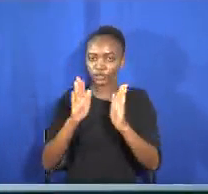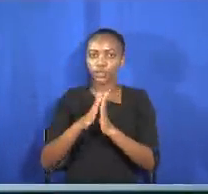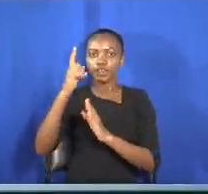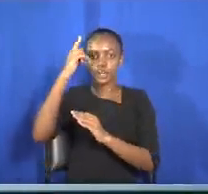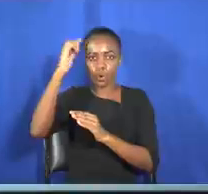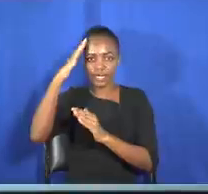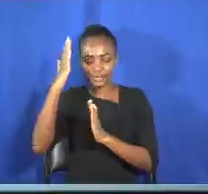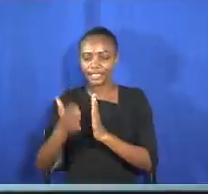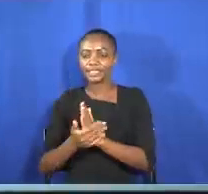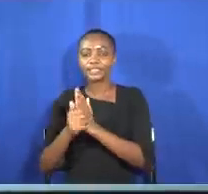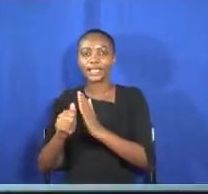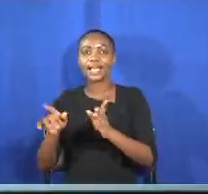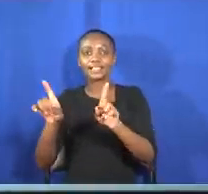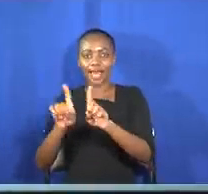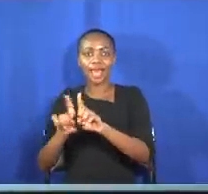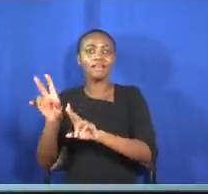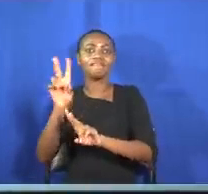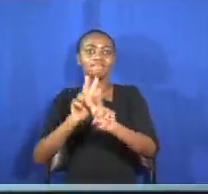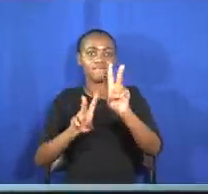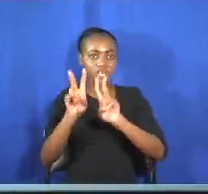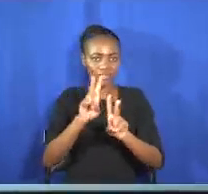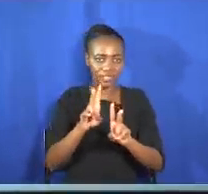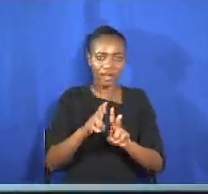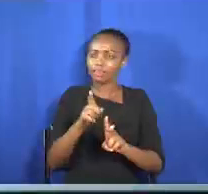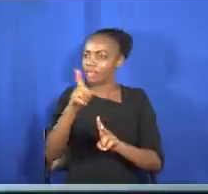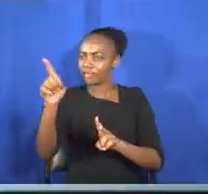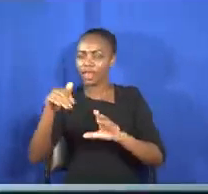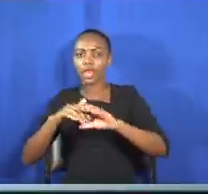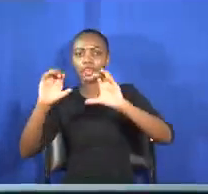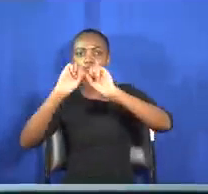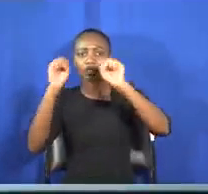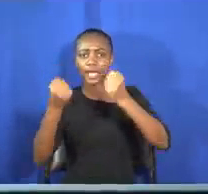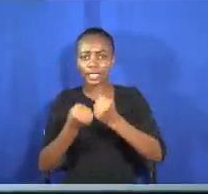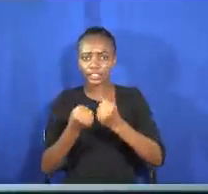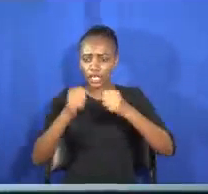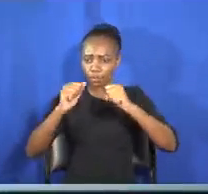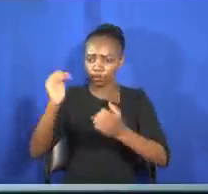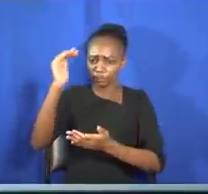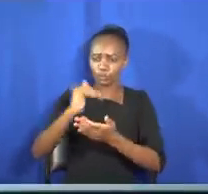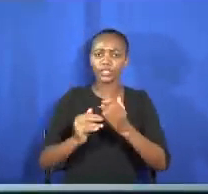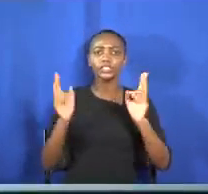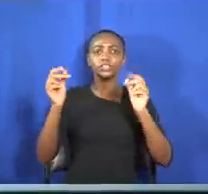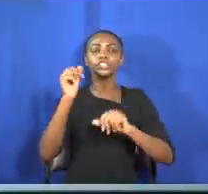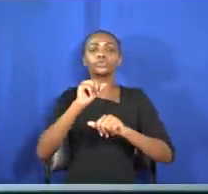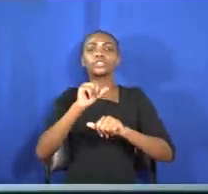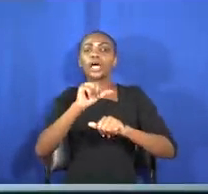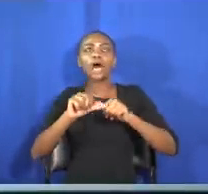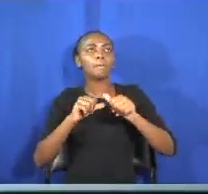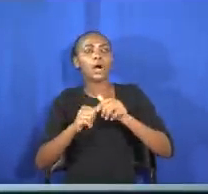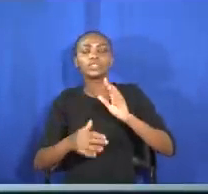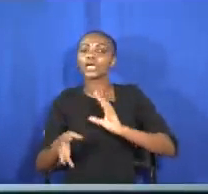no values. Such that in our society, when these learners get out there, we reduce issues of